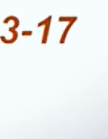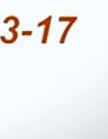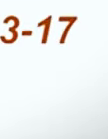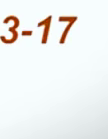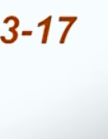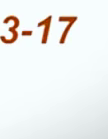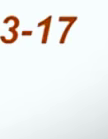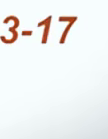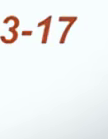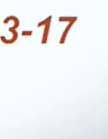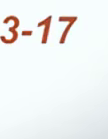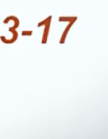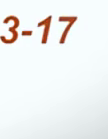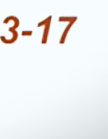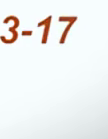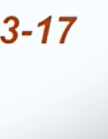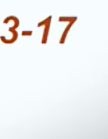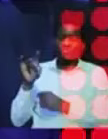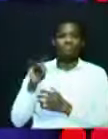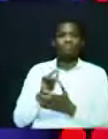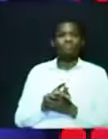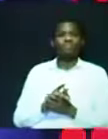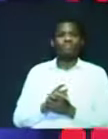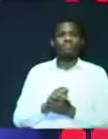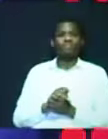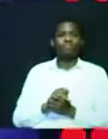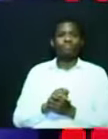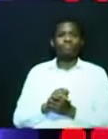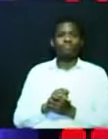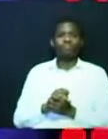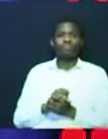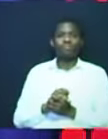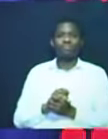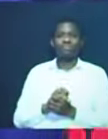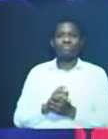verse 13 to 18.